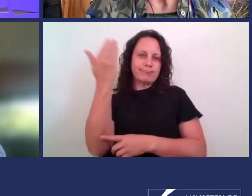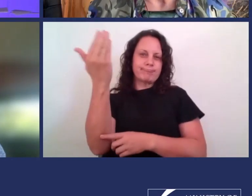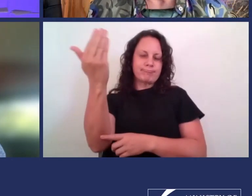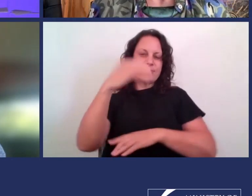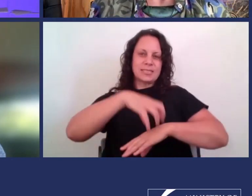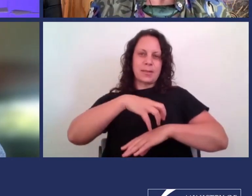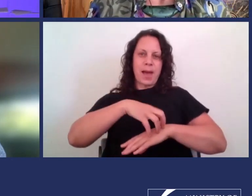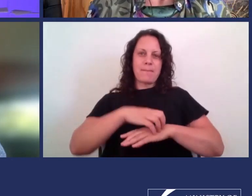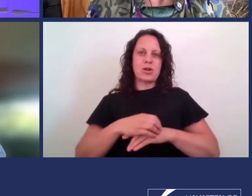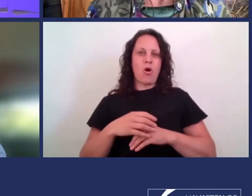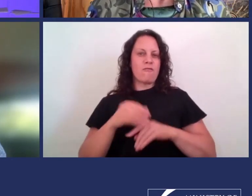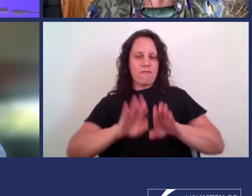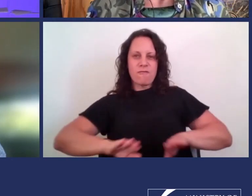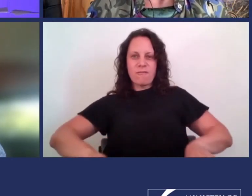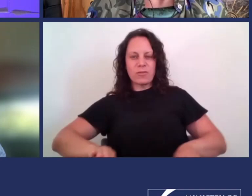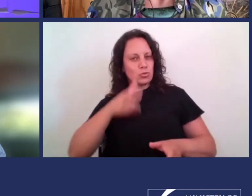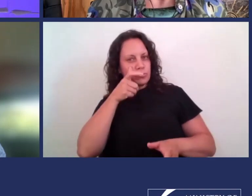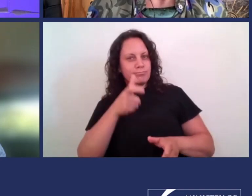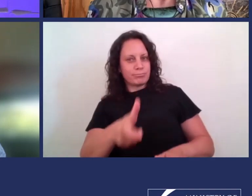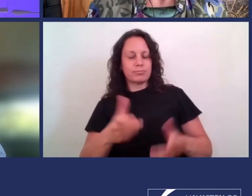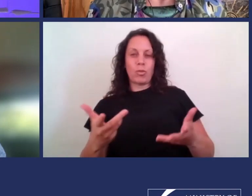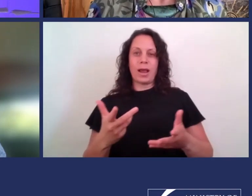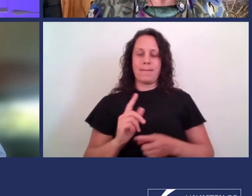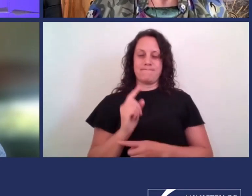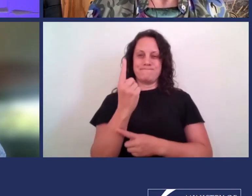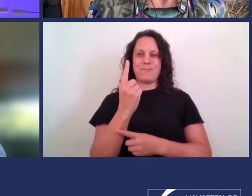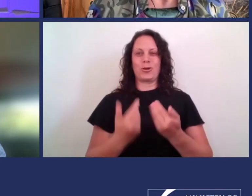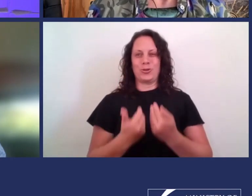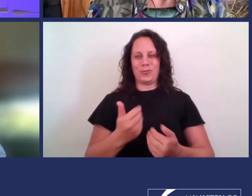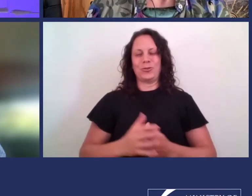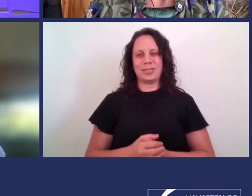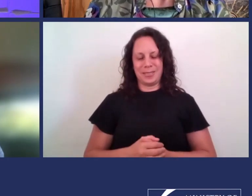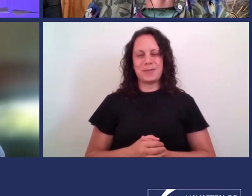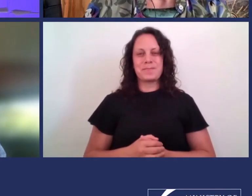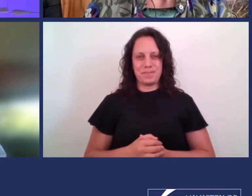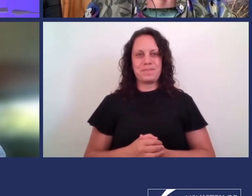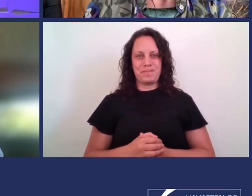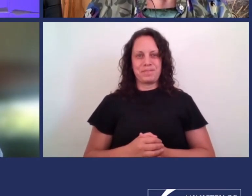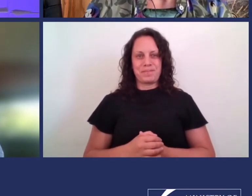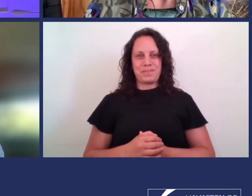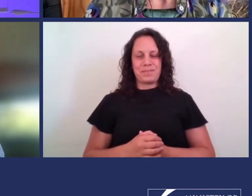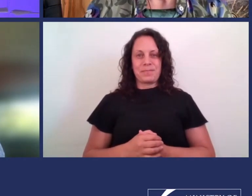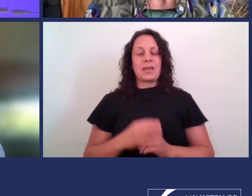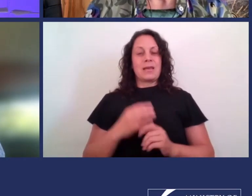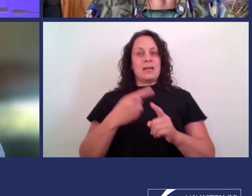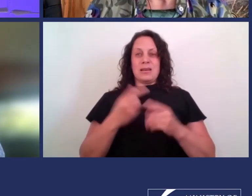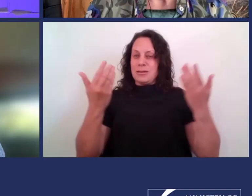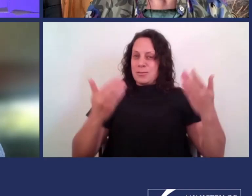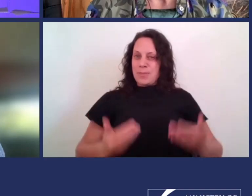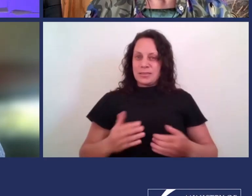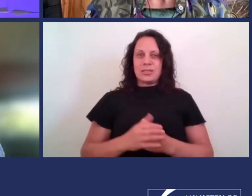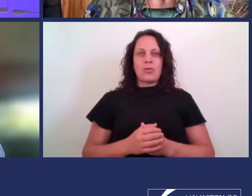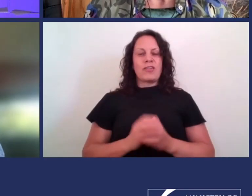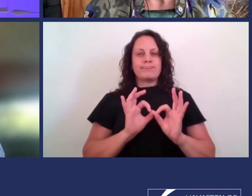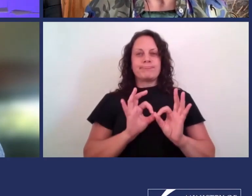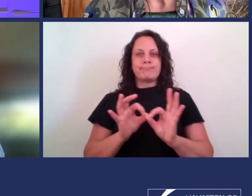of Paediatrics at Auckland University, the University of Auckland. Also supporting us tonight are our sign